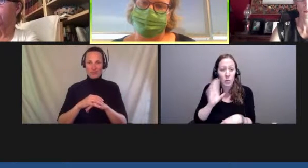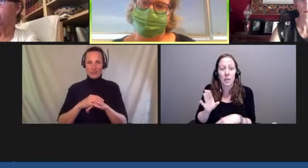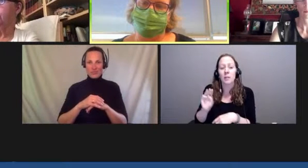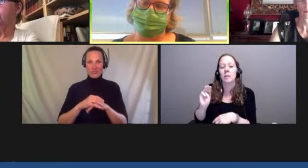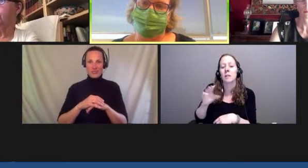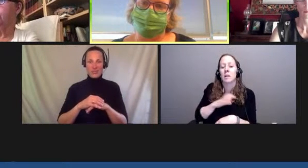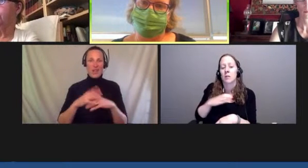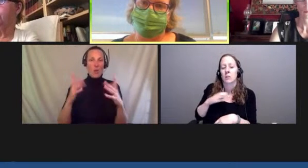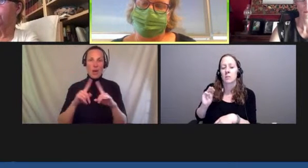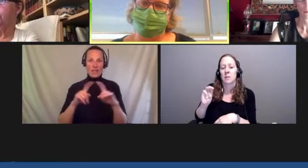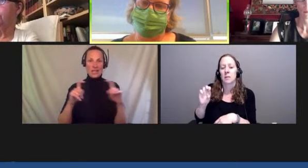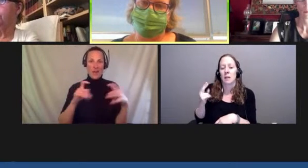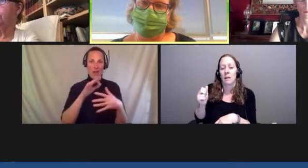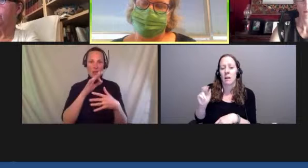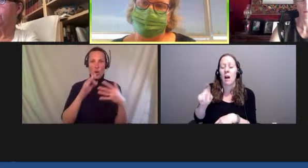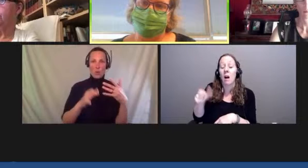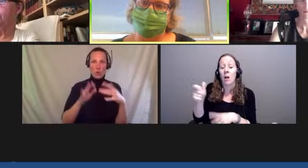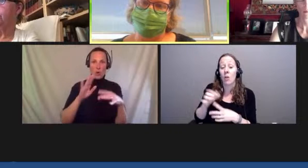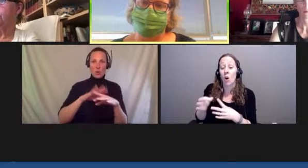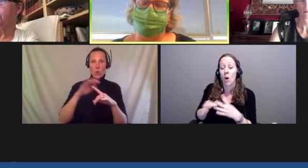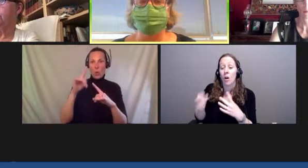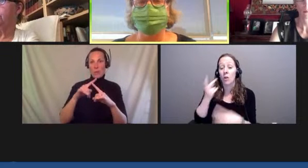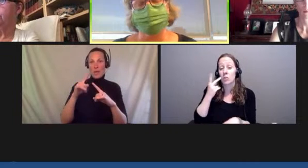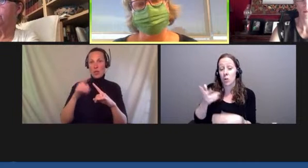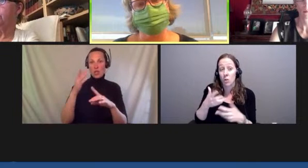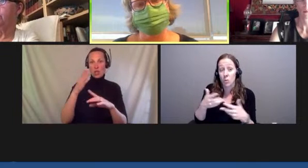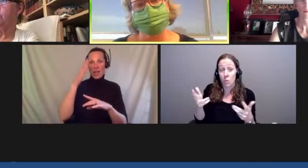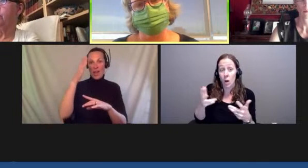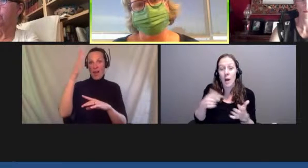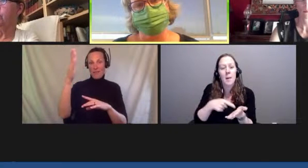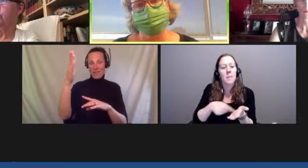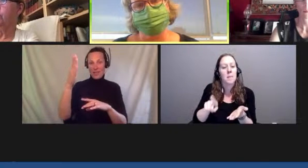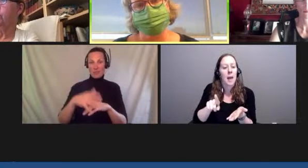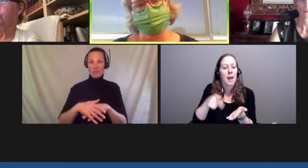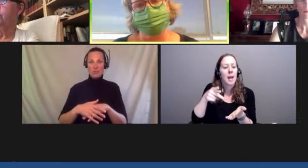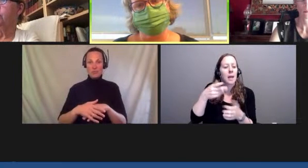saw is, I guess, paper bag,